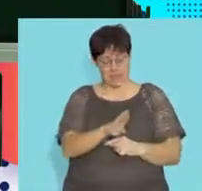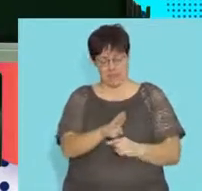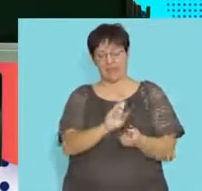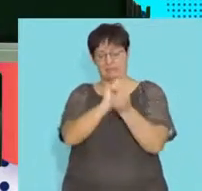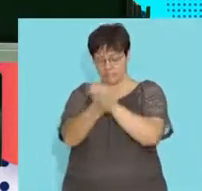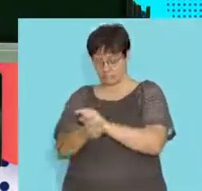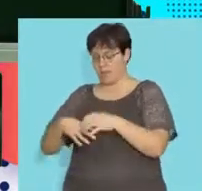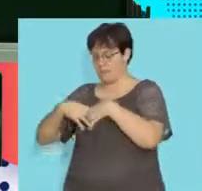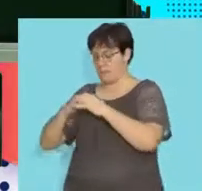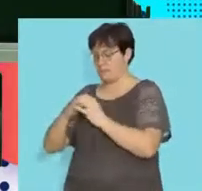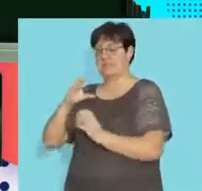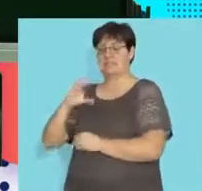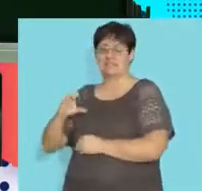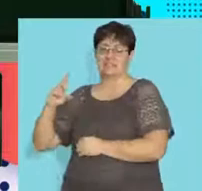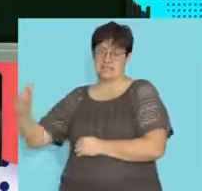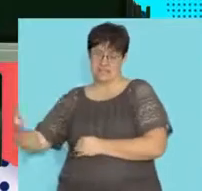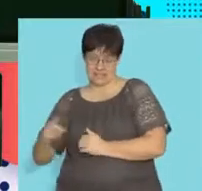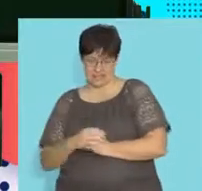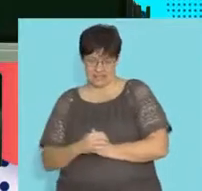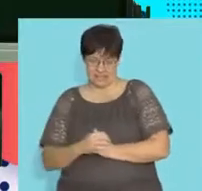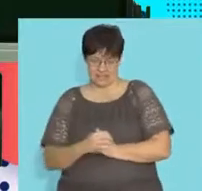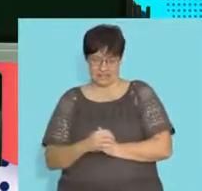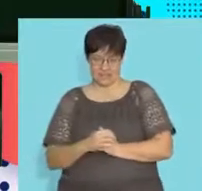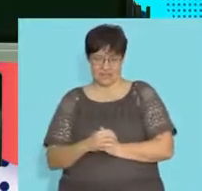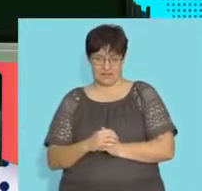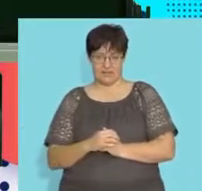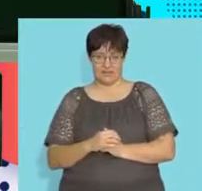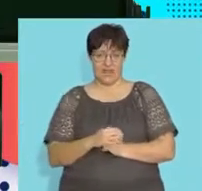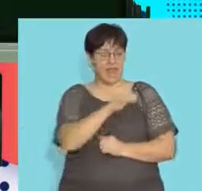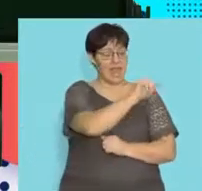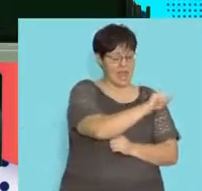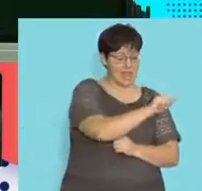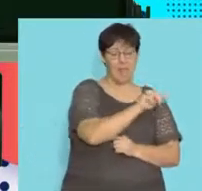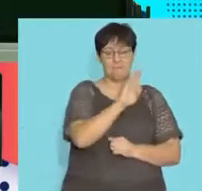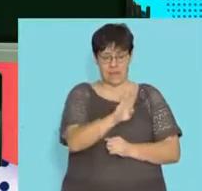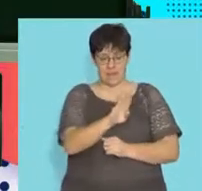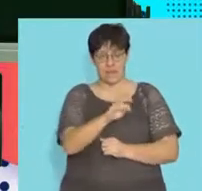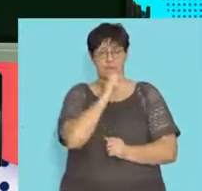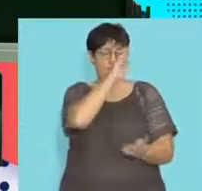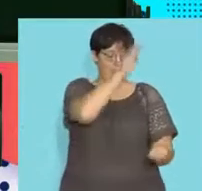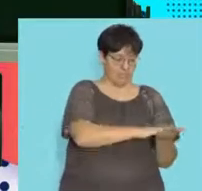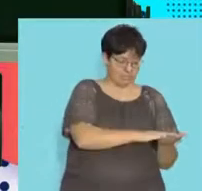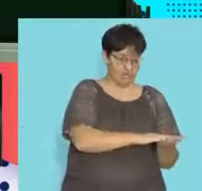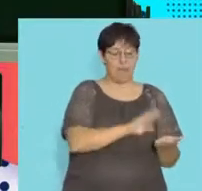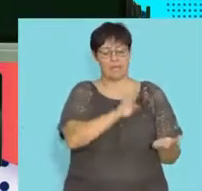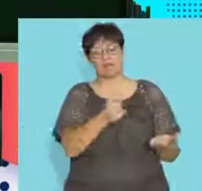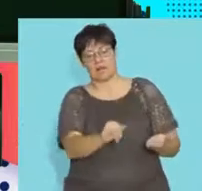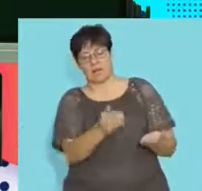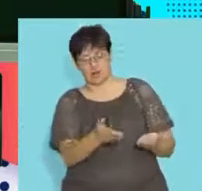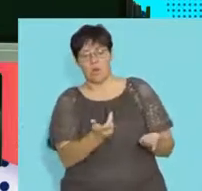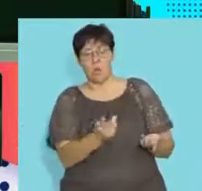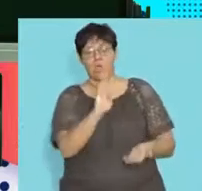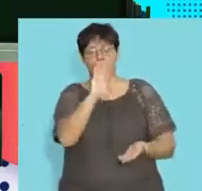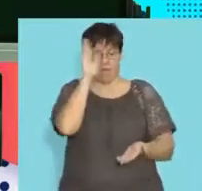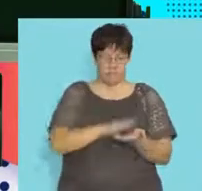plus B has now formed C plus D, and that one of your A or B is used up. That's the